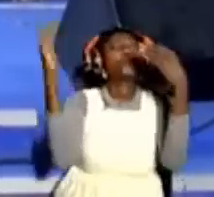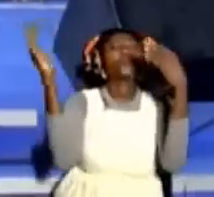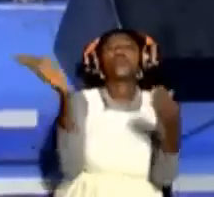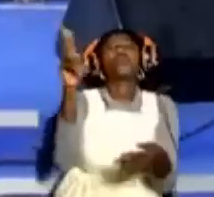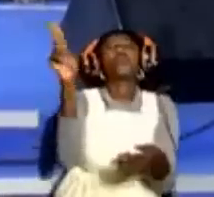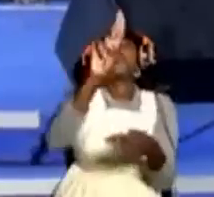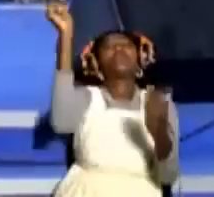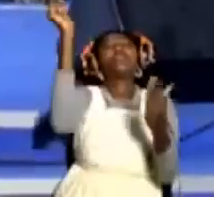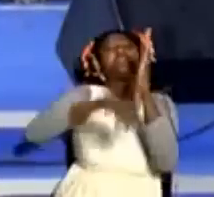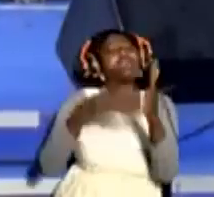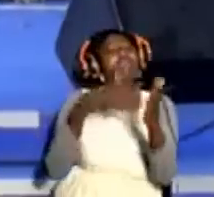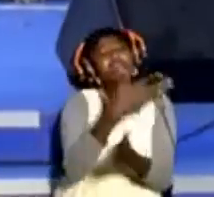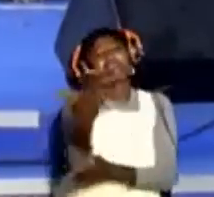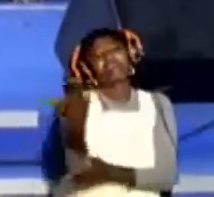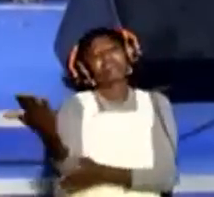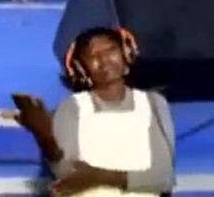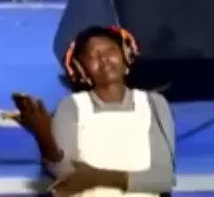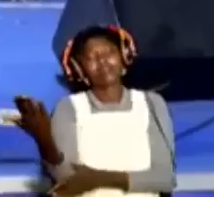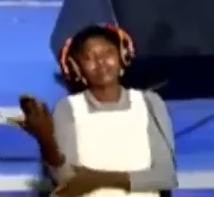use.